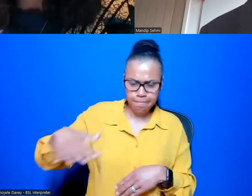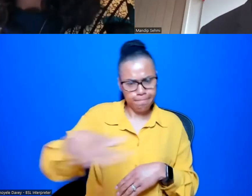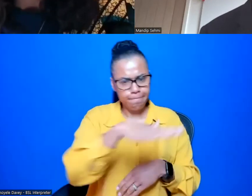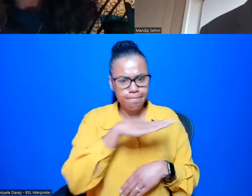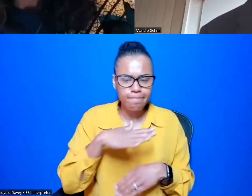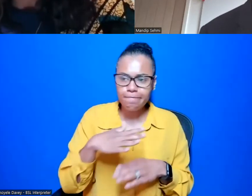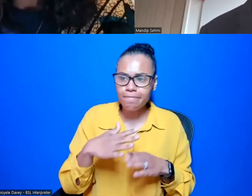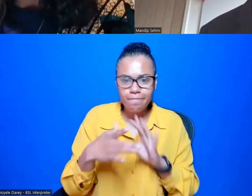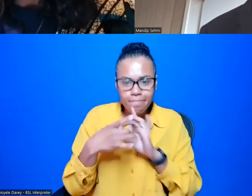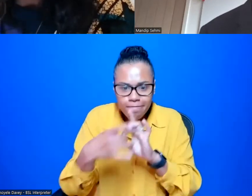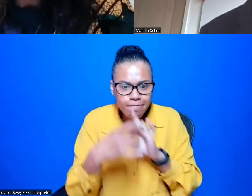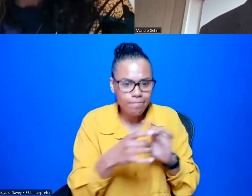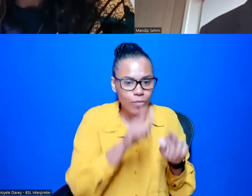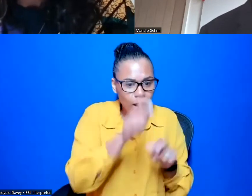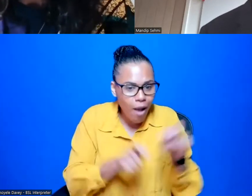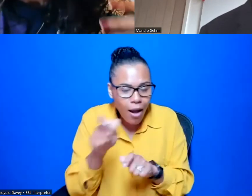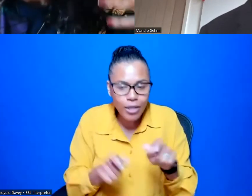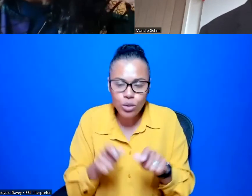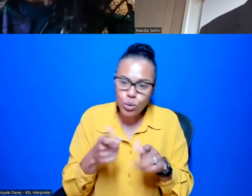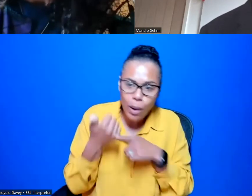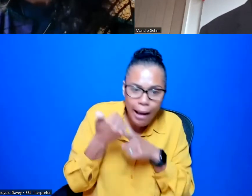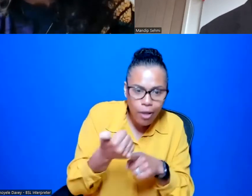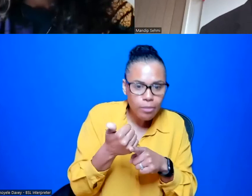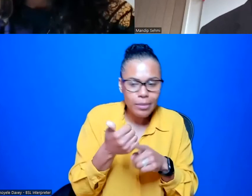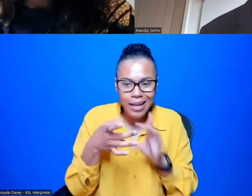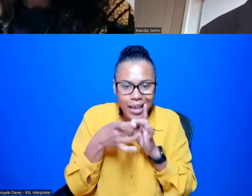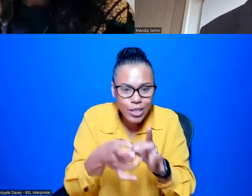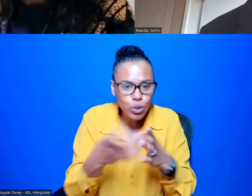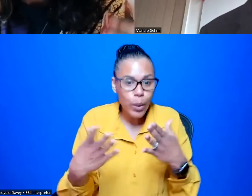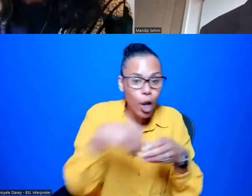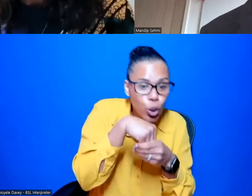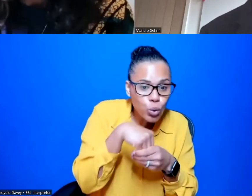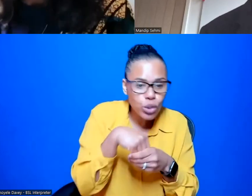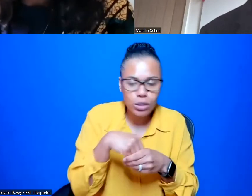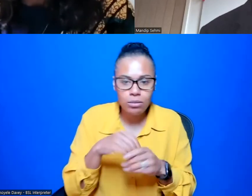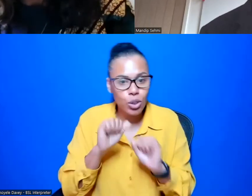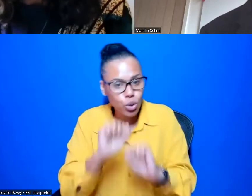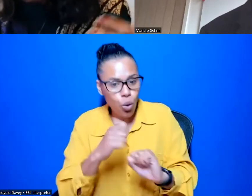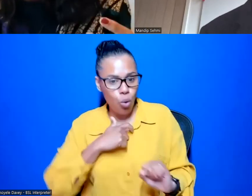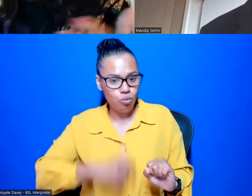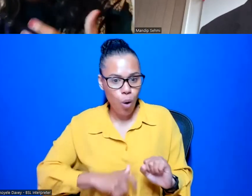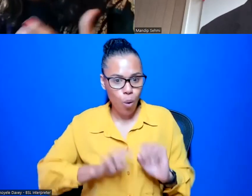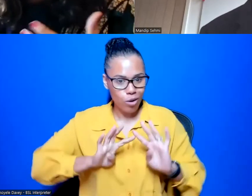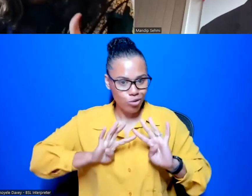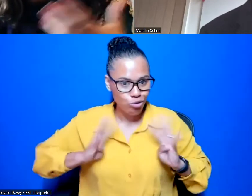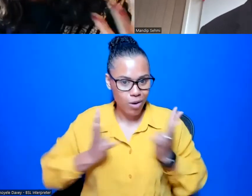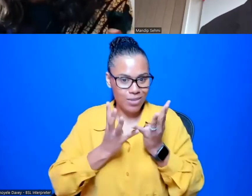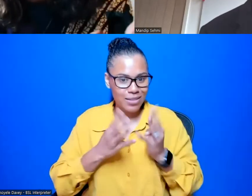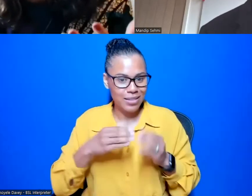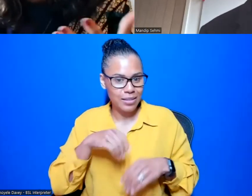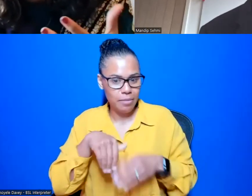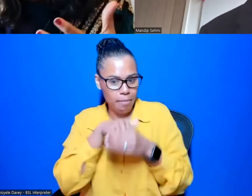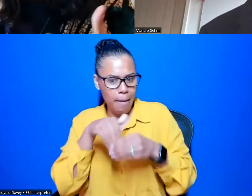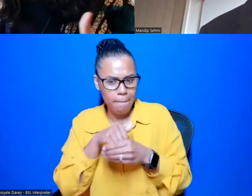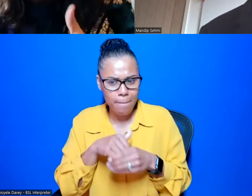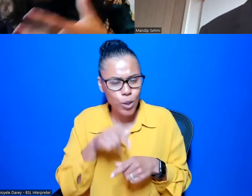with more clients around inclusion, you're working as a trustee, how have you been finding that? How are you using your voice